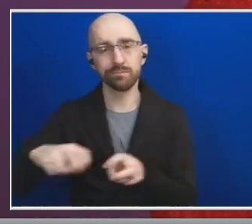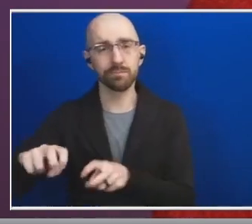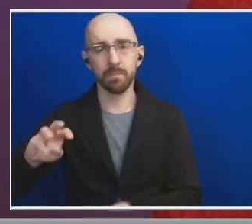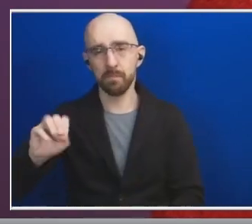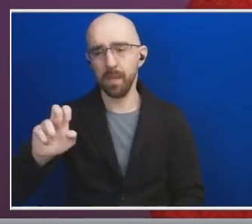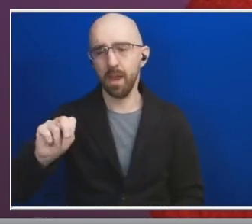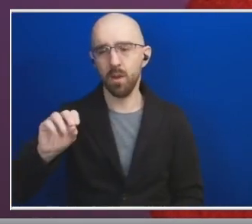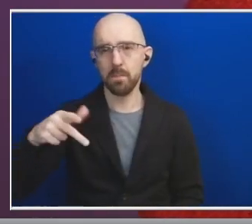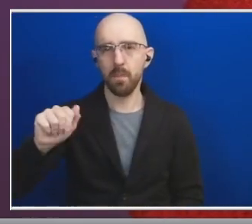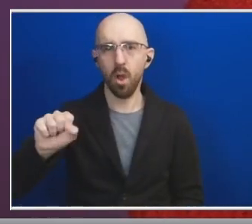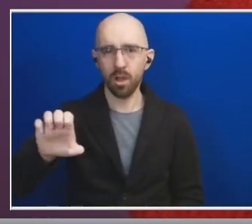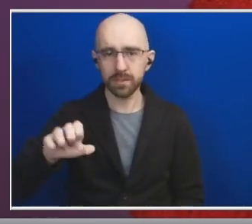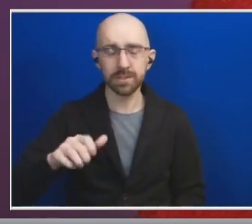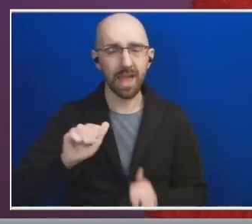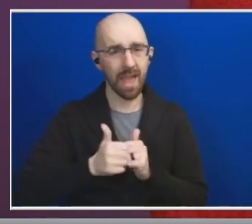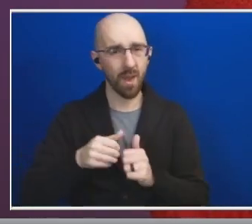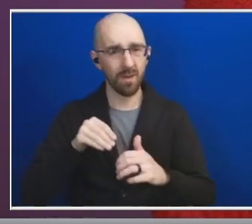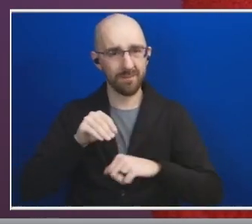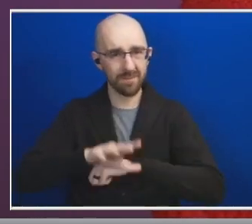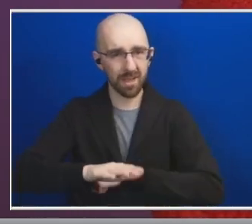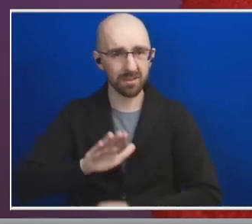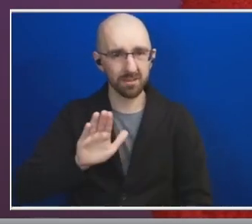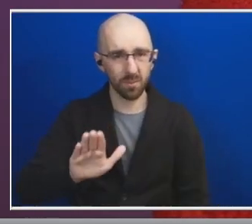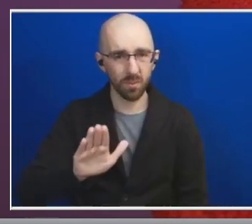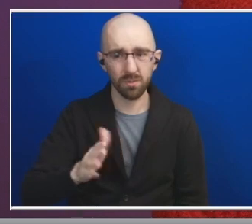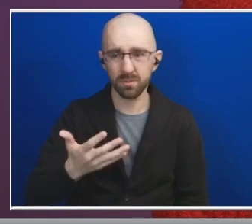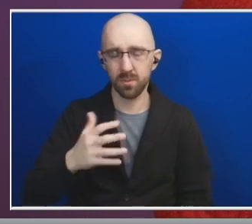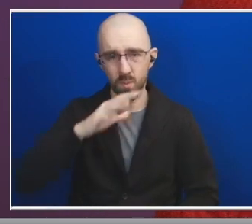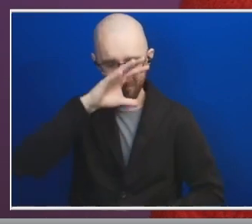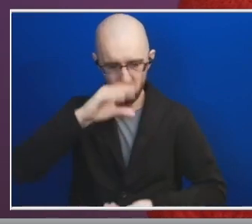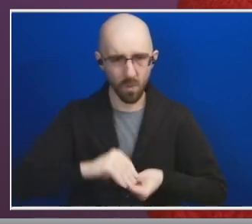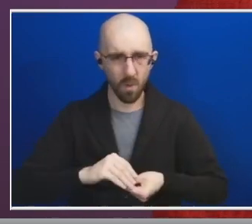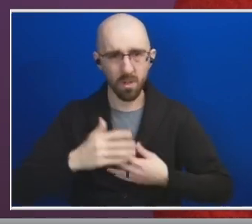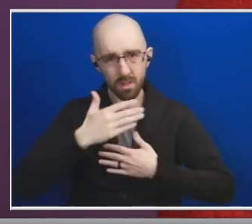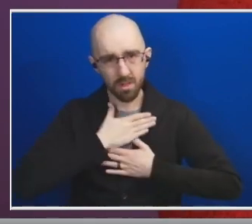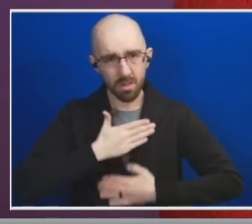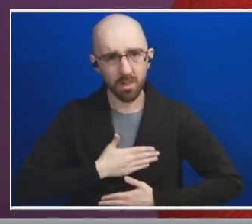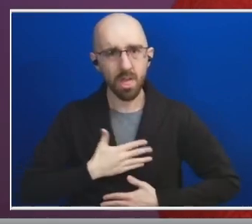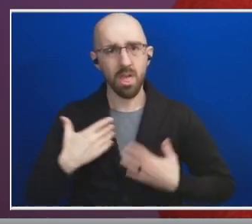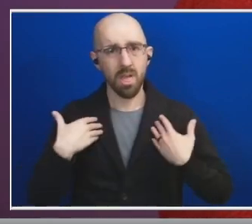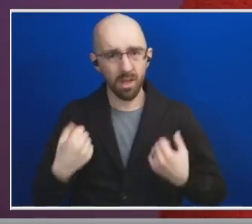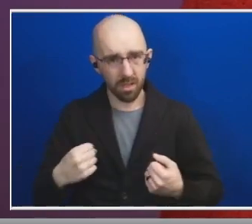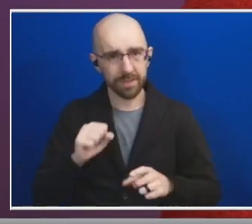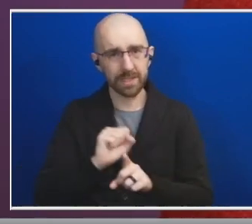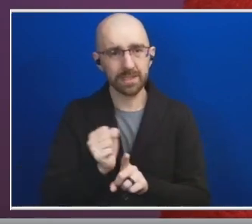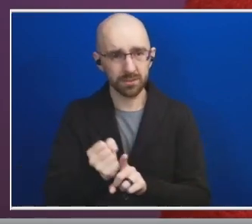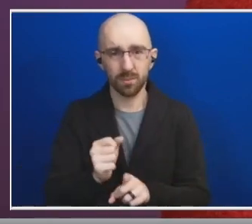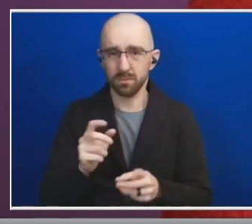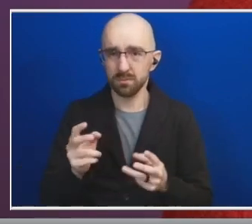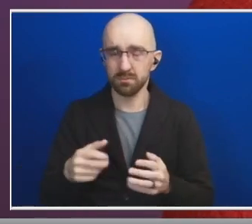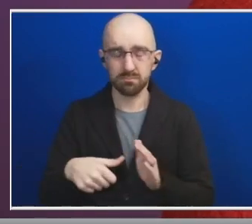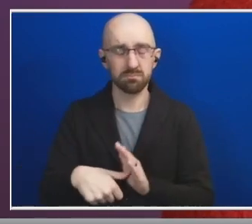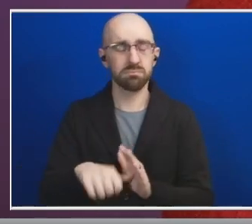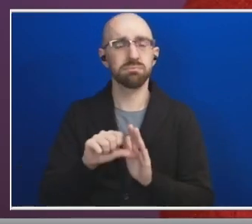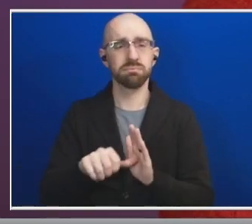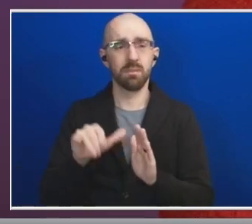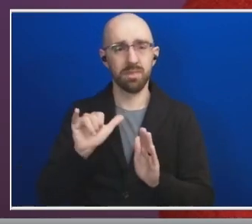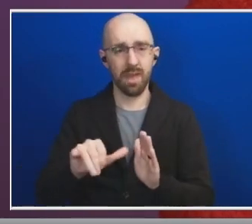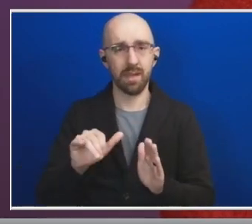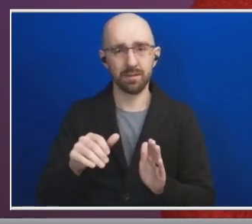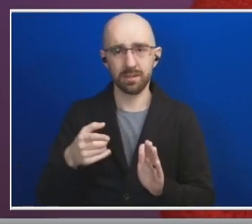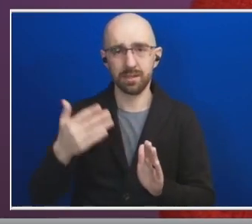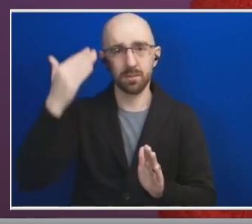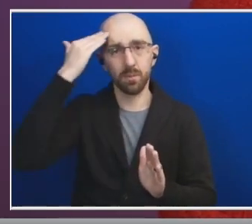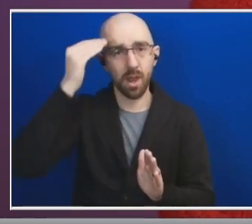could affect your overall health conditions. So I think it's very impressive that it's being aware of today, that